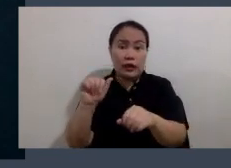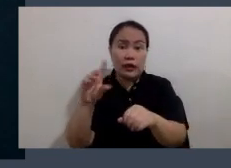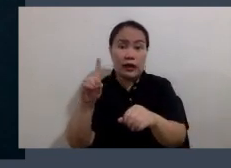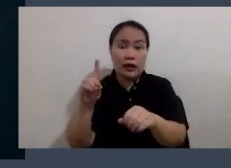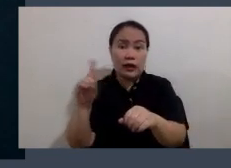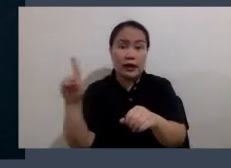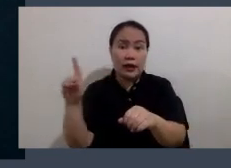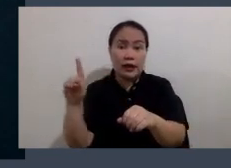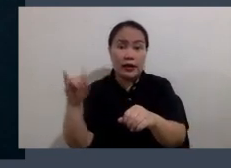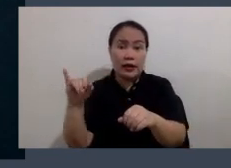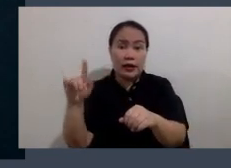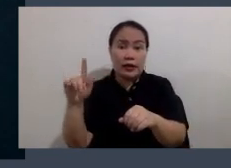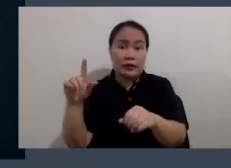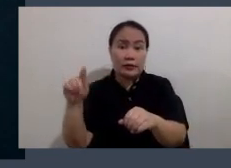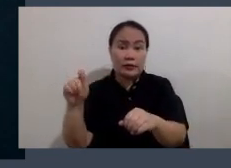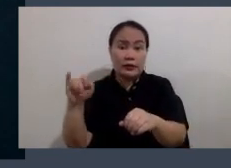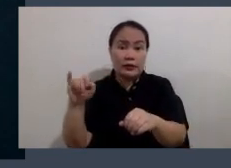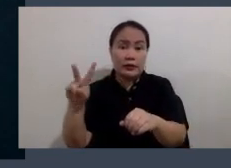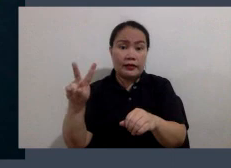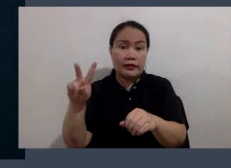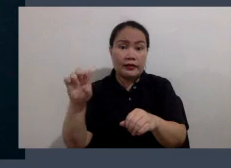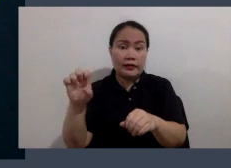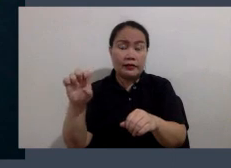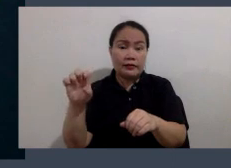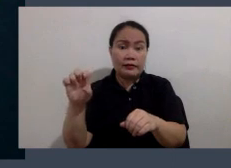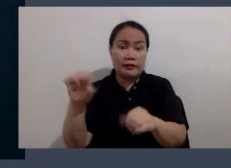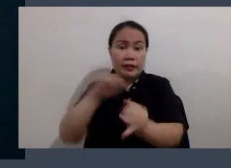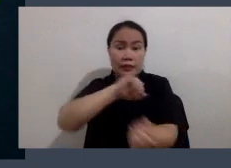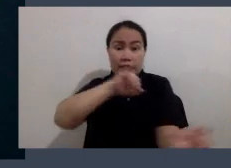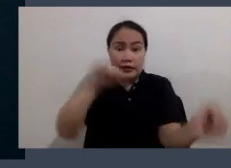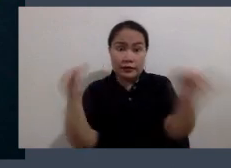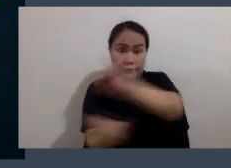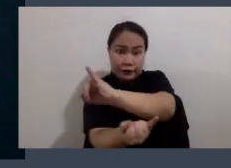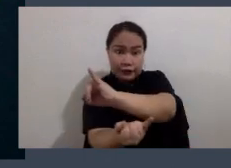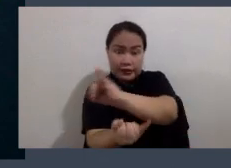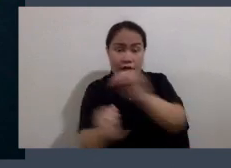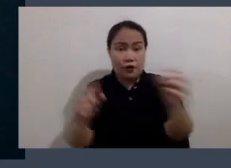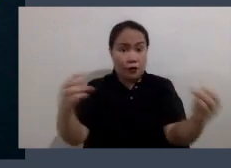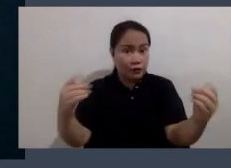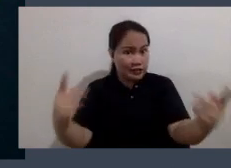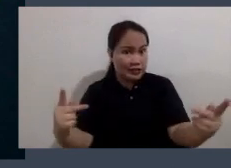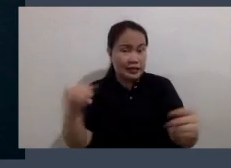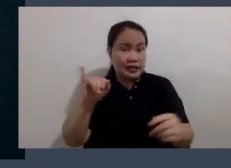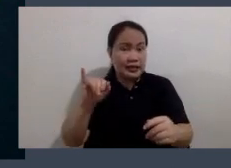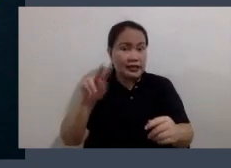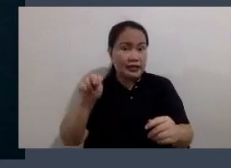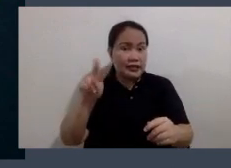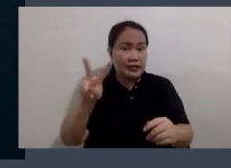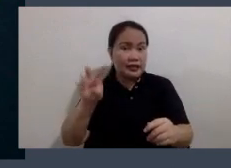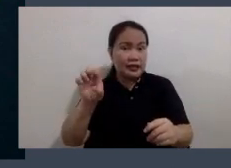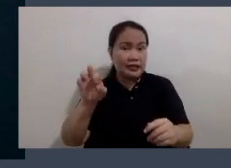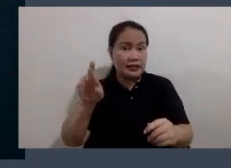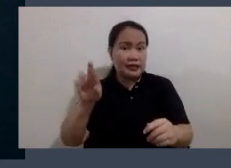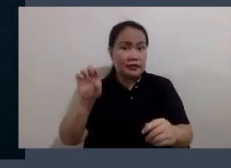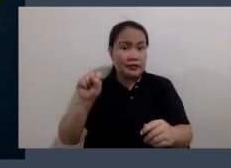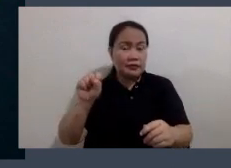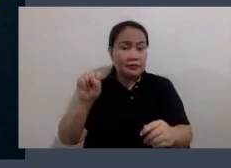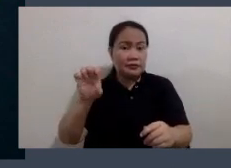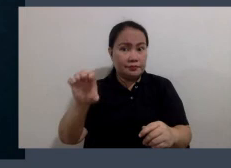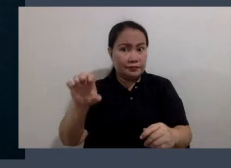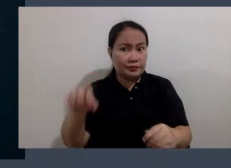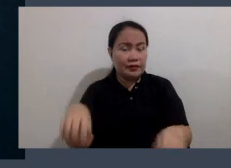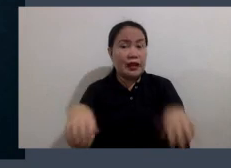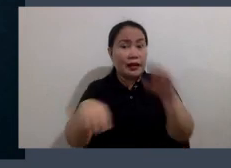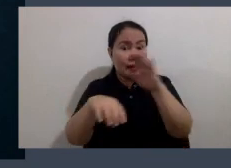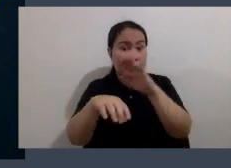ito lang siya. Okay? Opposite of negative 1 is positive 1. Opposite of negative 4 is positive 4. So, again,